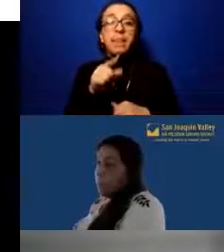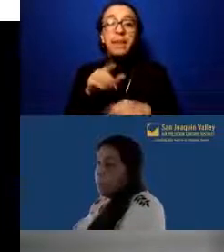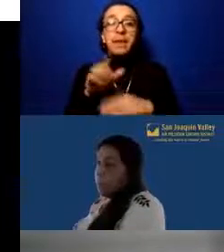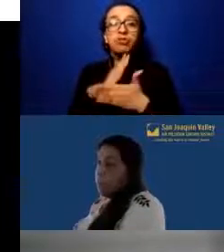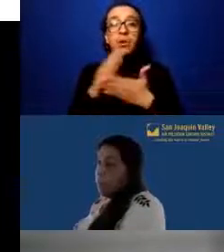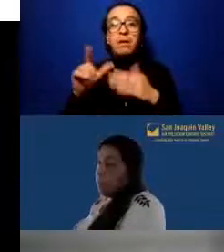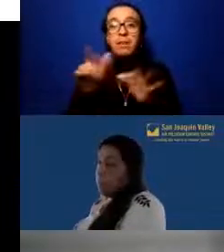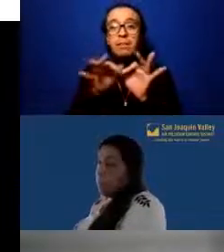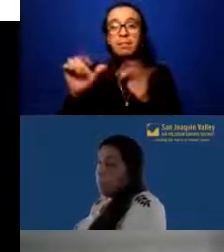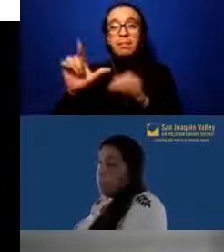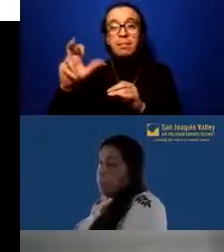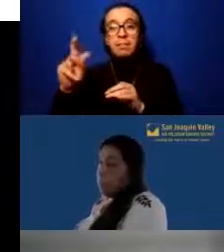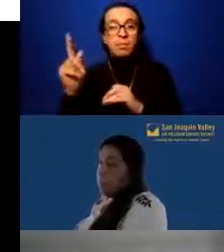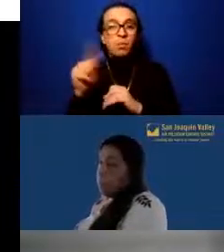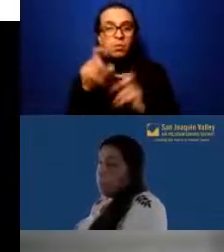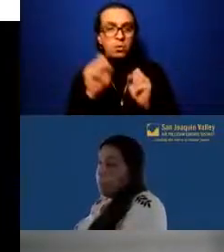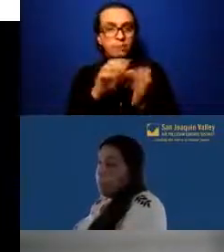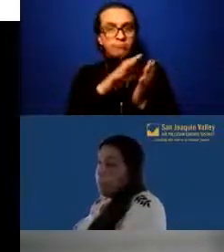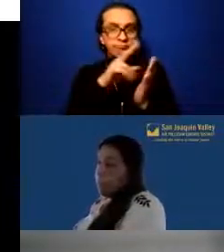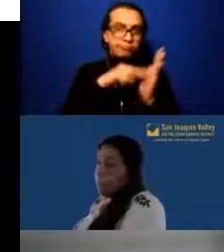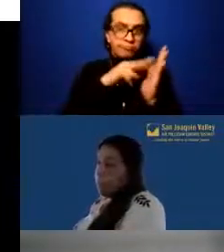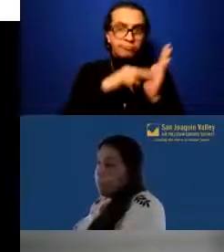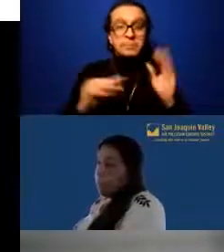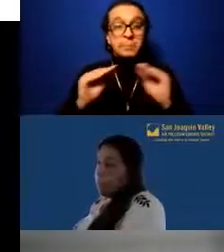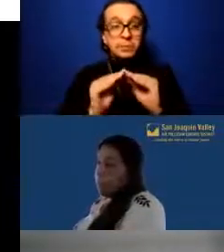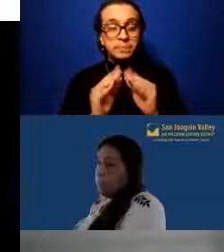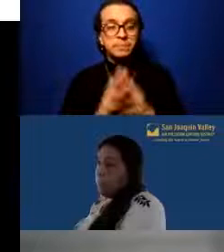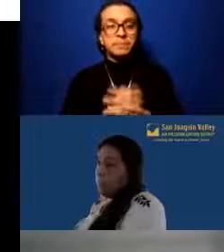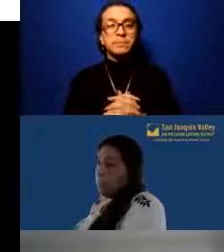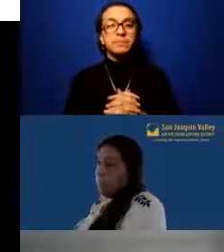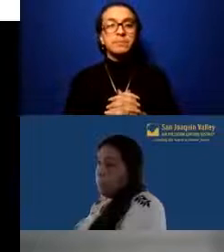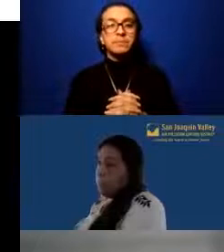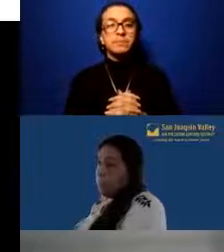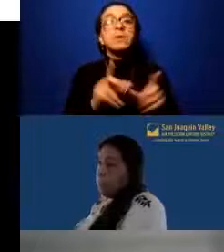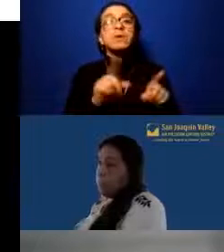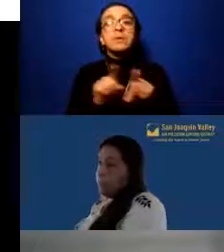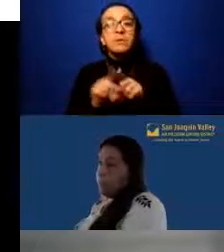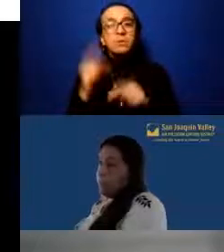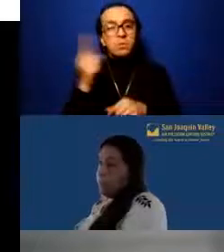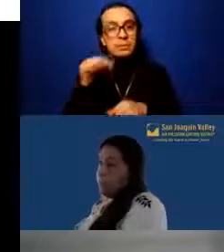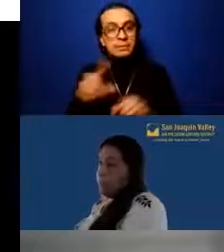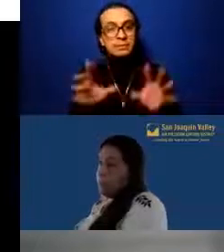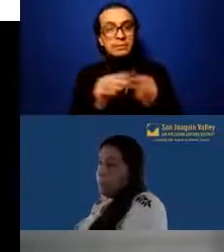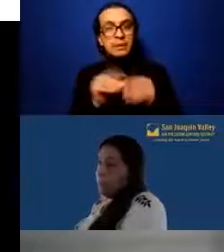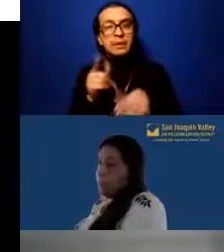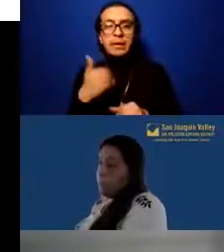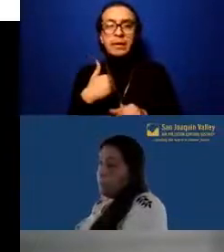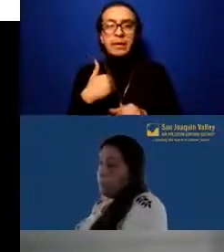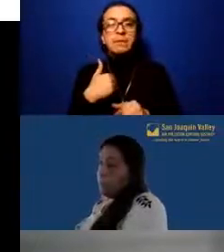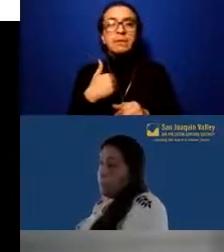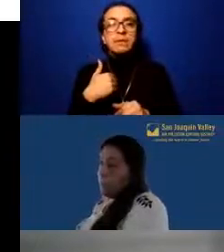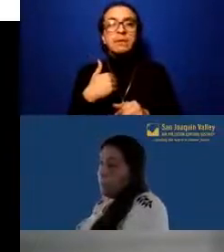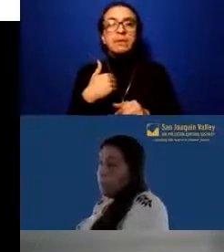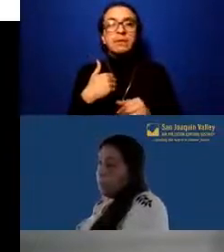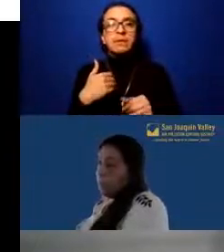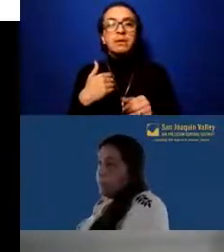you can find all of that information. And also, always in these meetings, there is a message in English and a